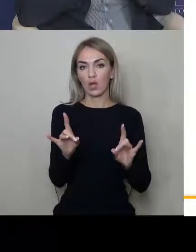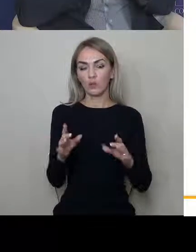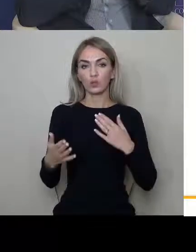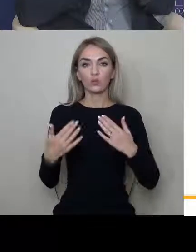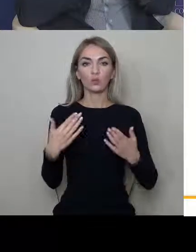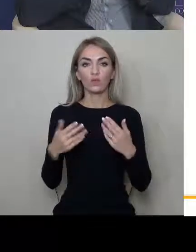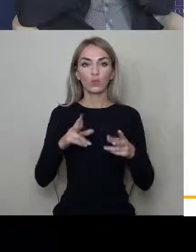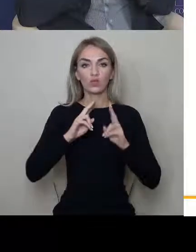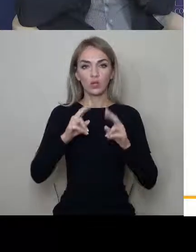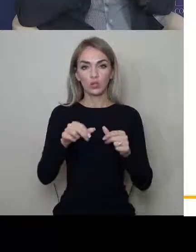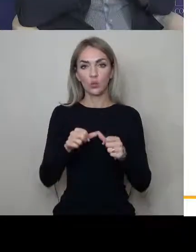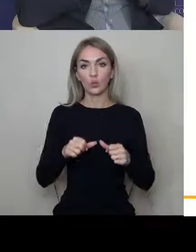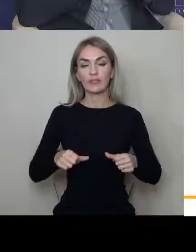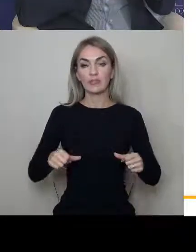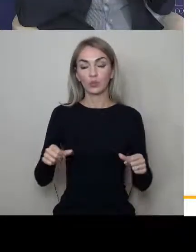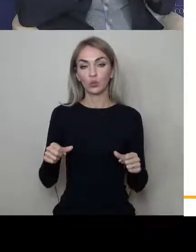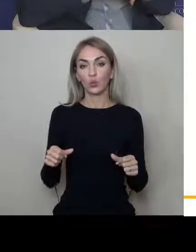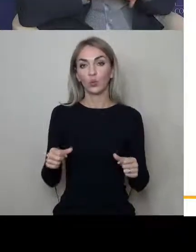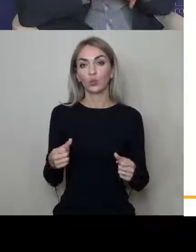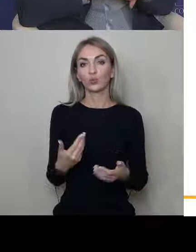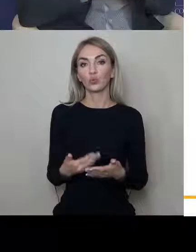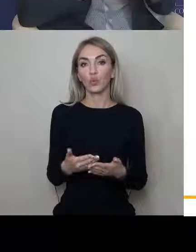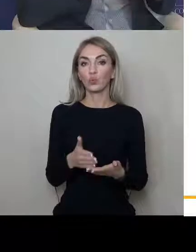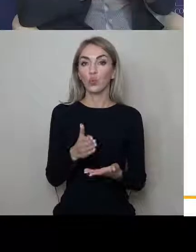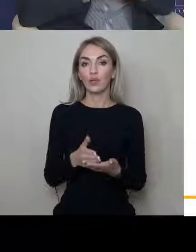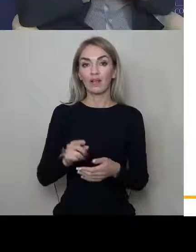action submitted.